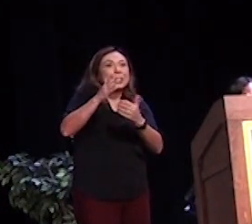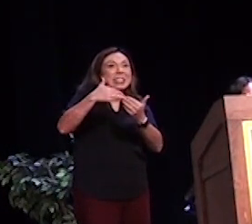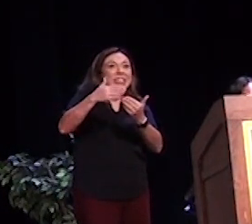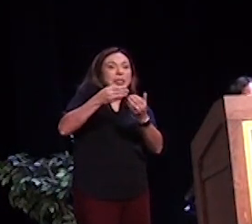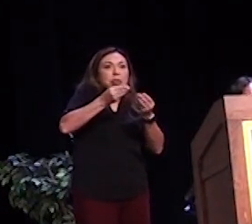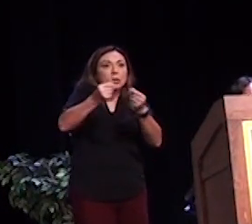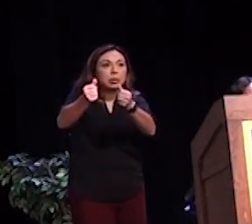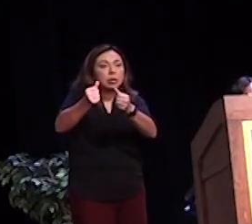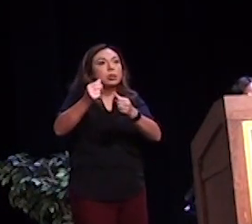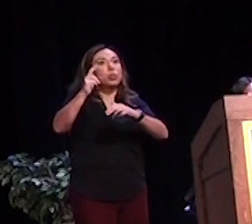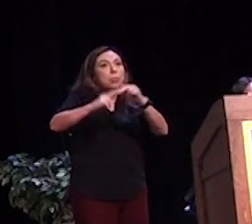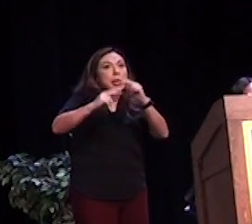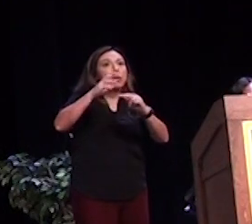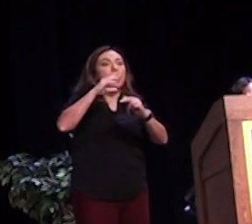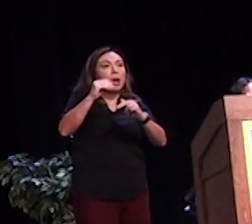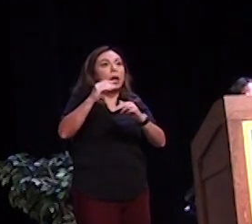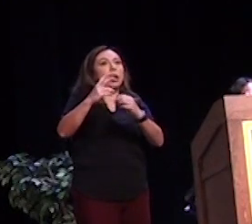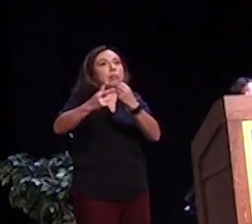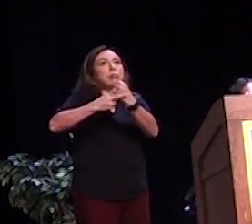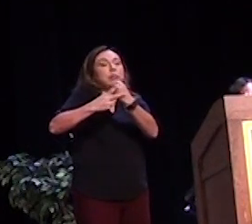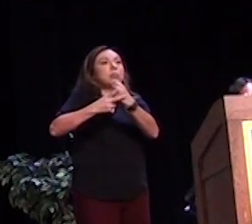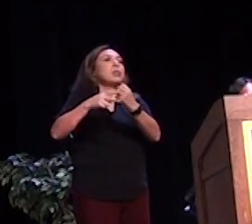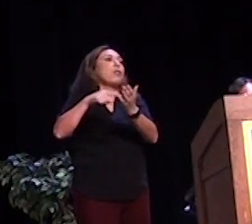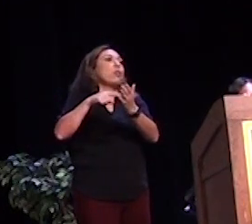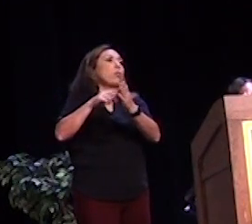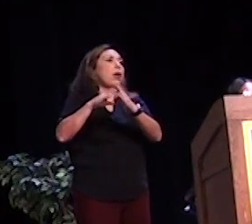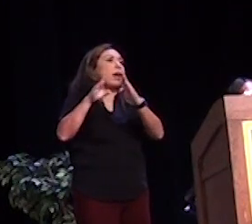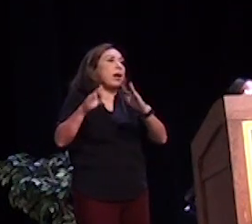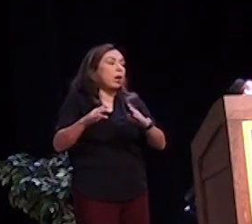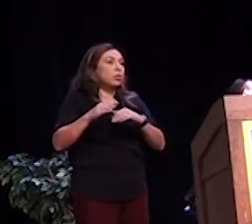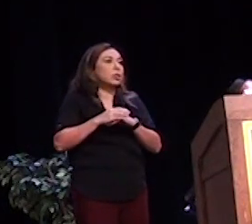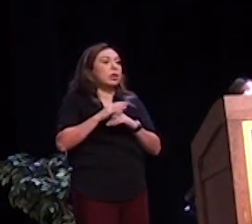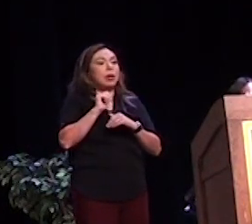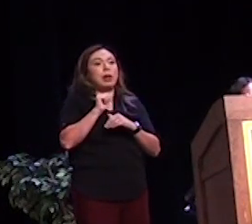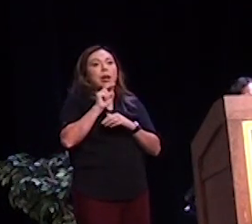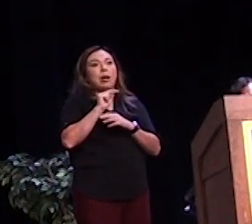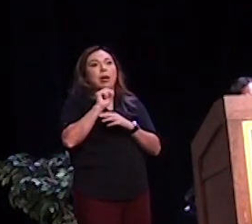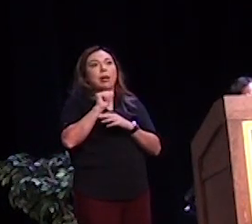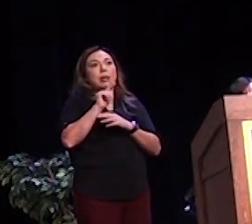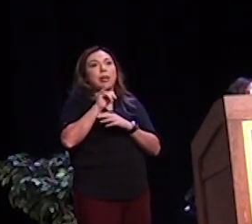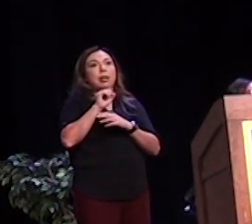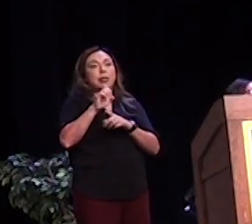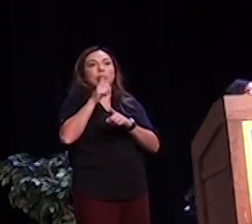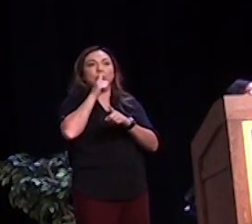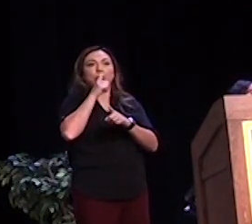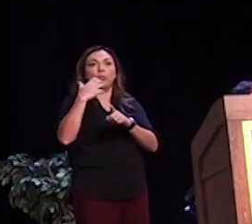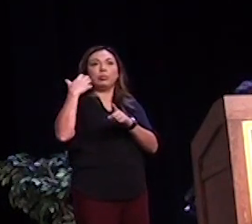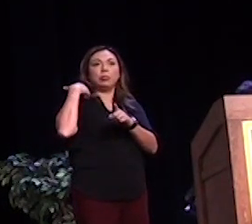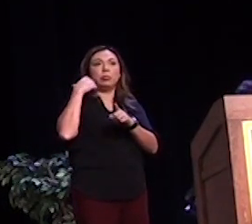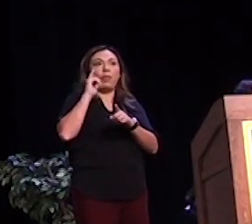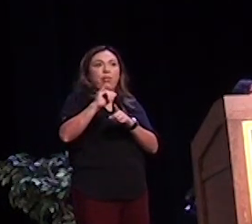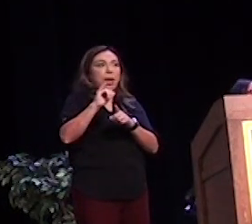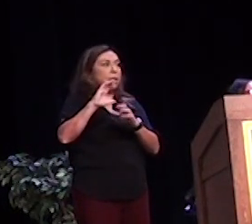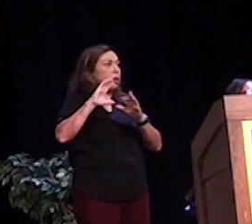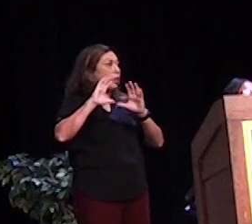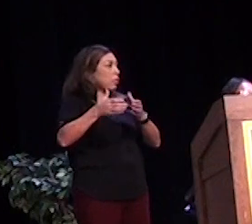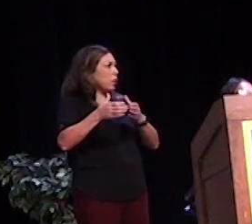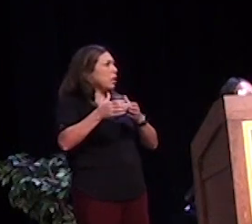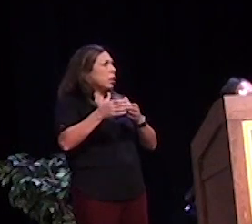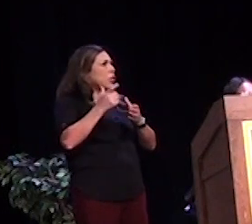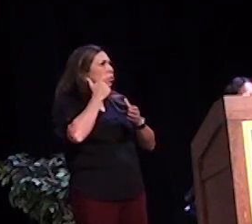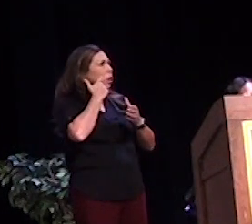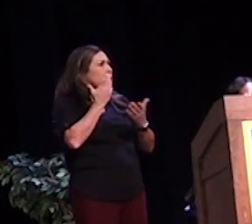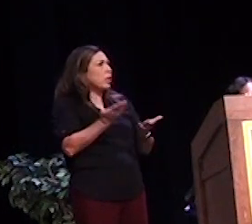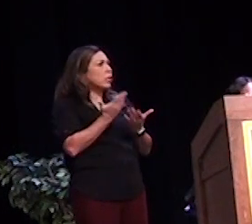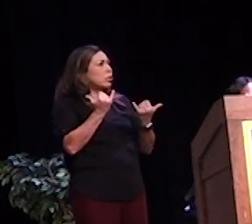and preserve affordable housing. Commissioner Alanis is co-chair of that subcommittee, and he